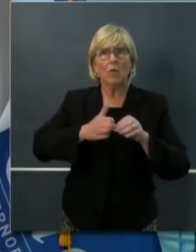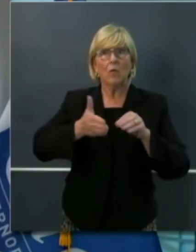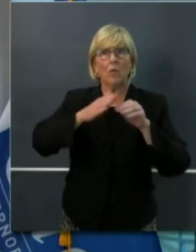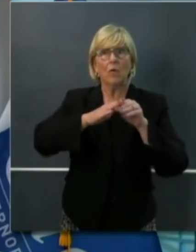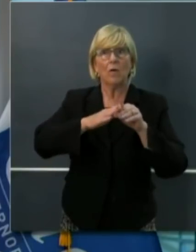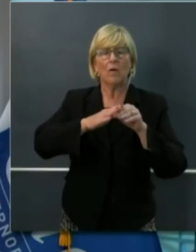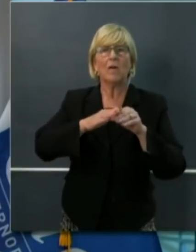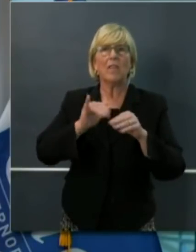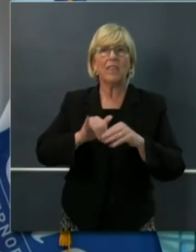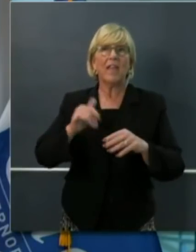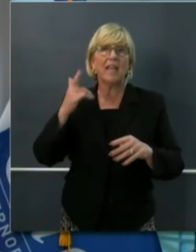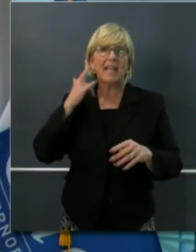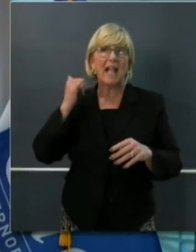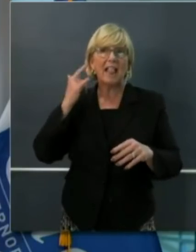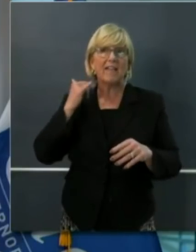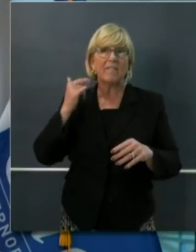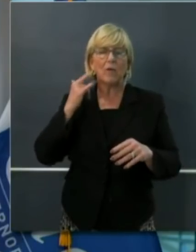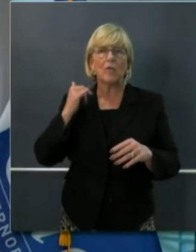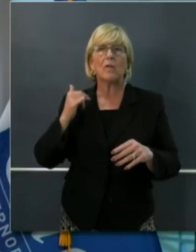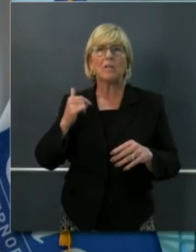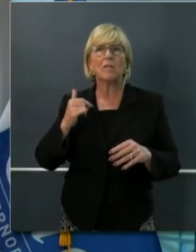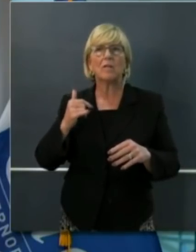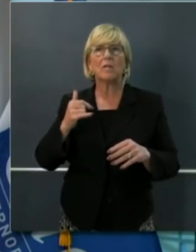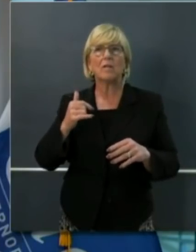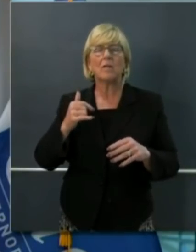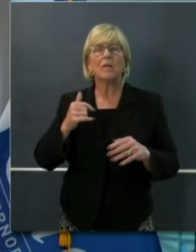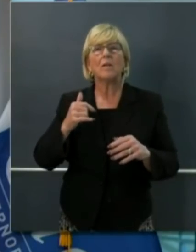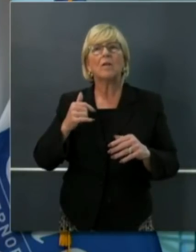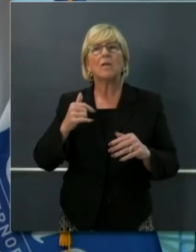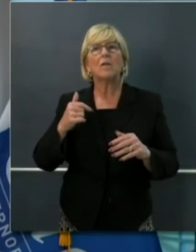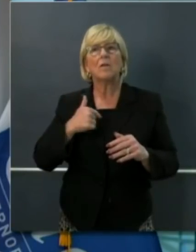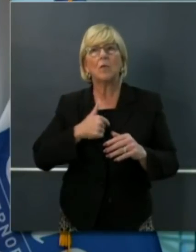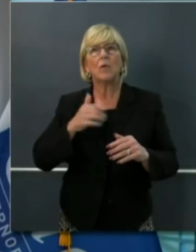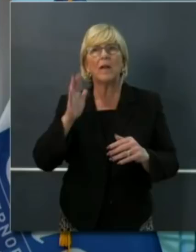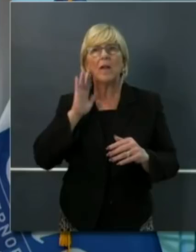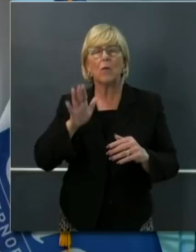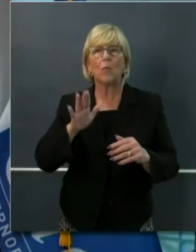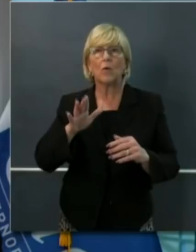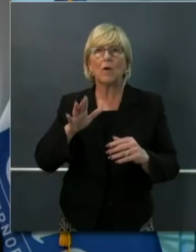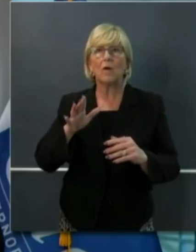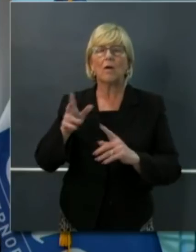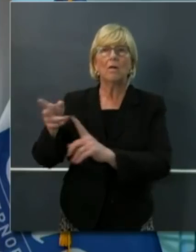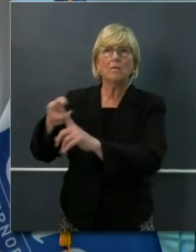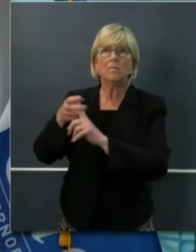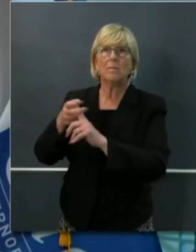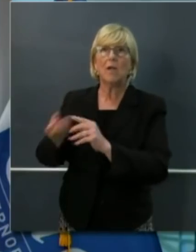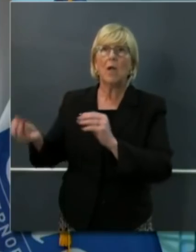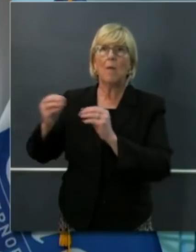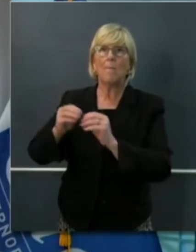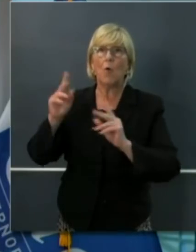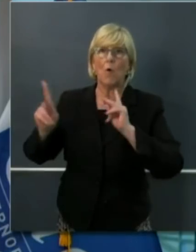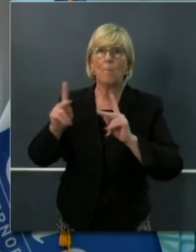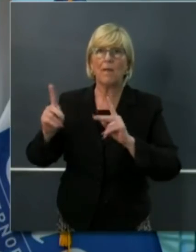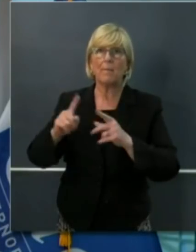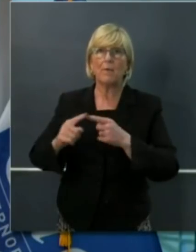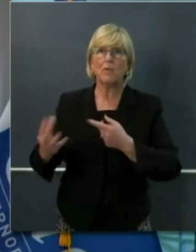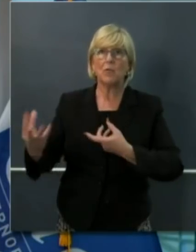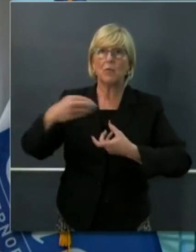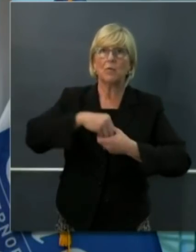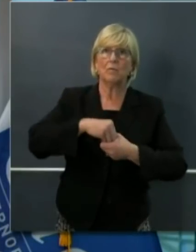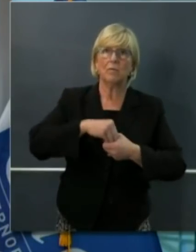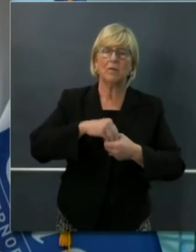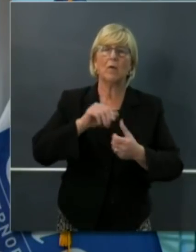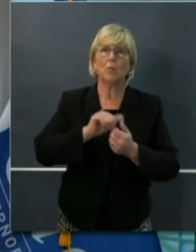that California, a big state, can-do state, that we will recruit additional people to join this fight.